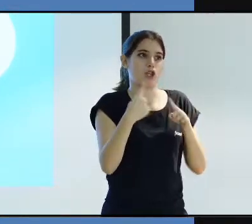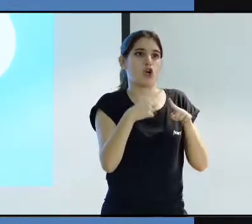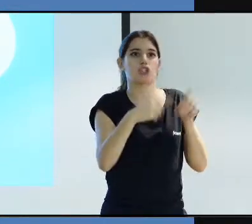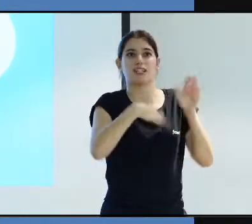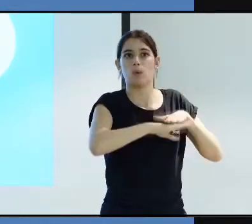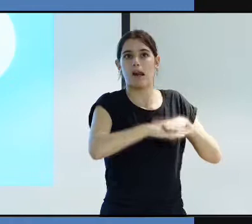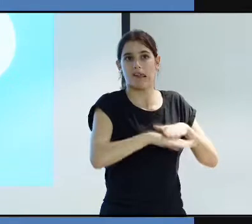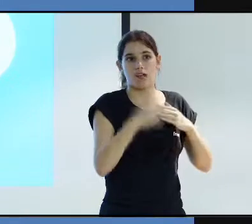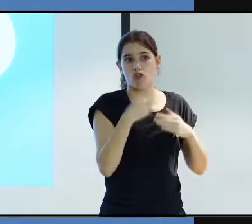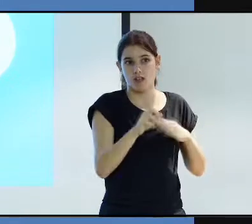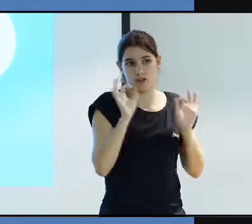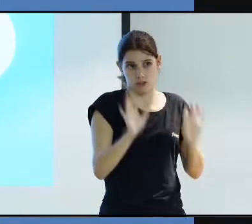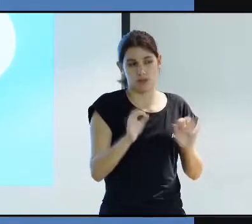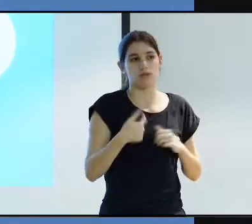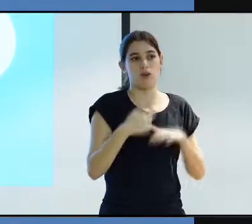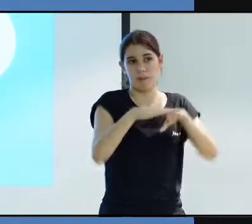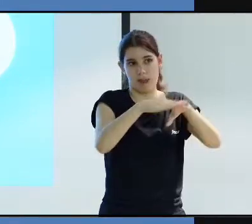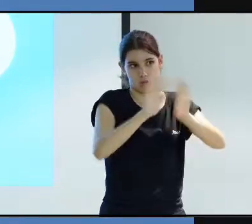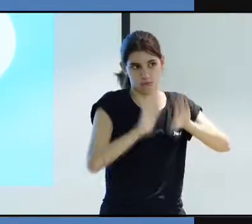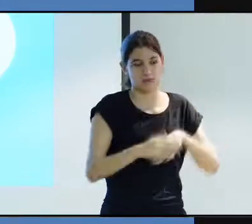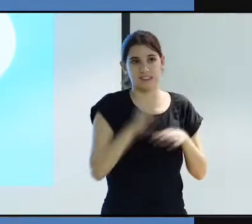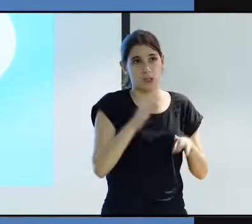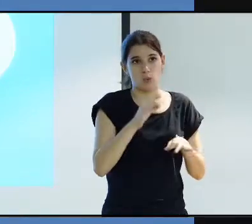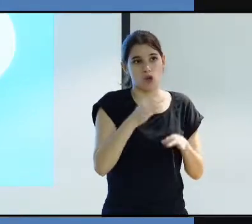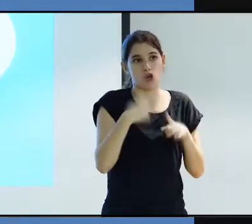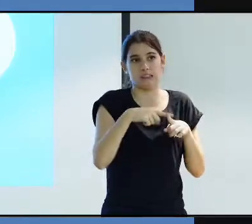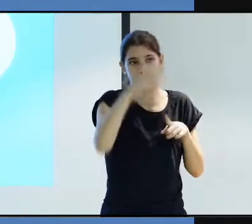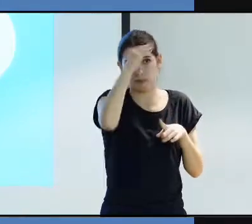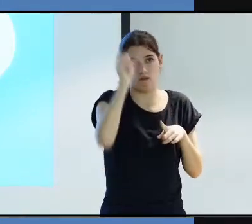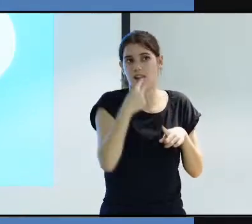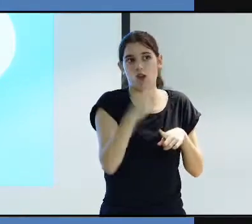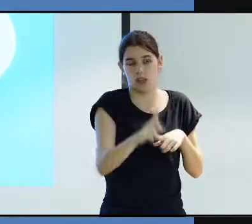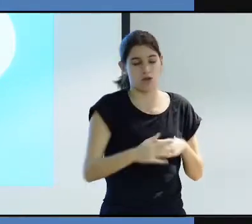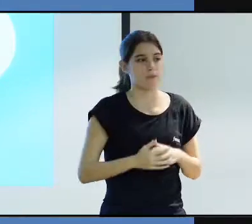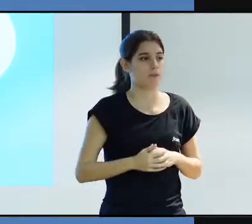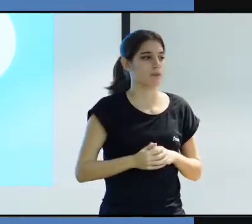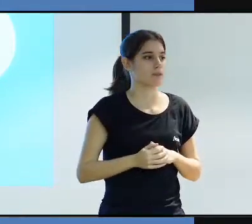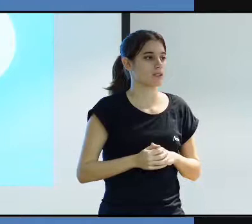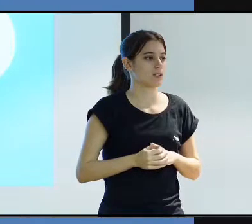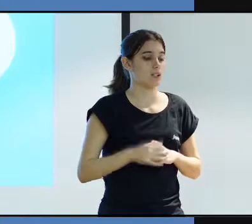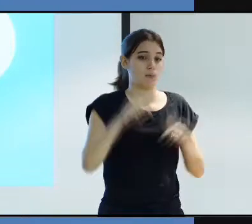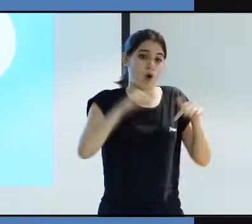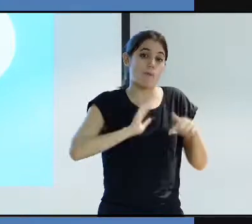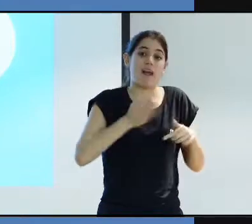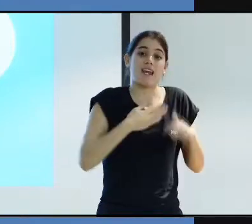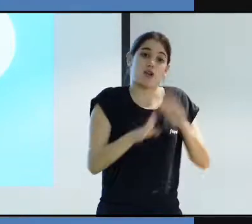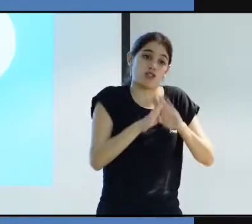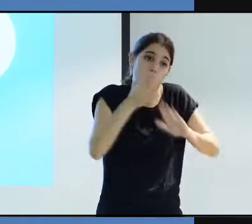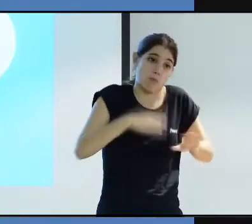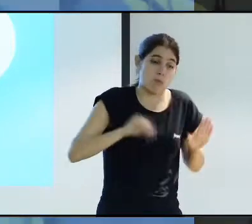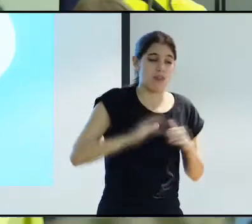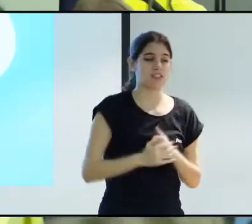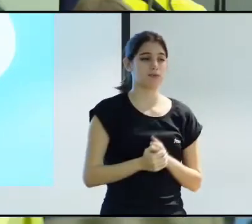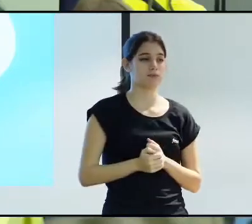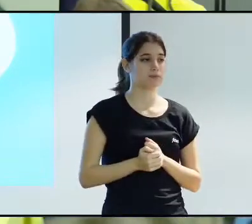I'm sure there are issues that I'm not going to be able to address, and I'd like to apologize for that initially before I even begin. And we'll